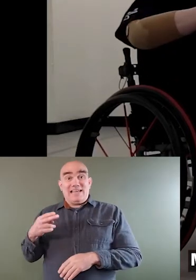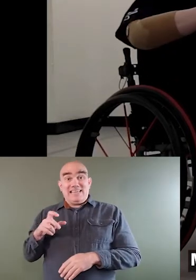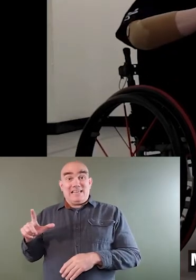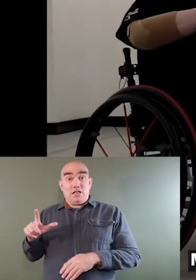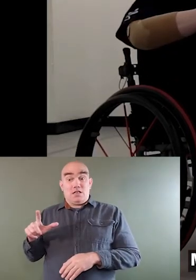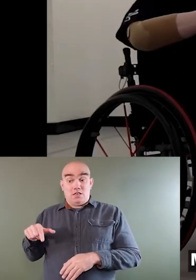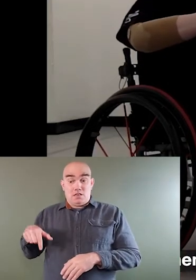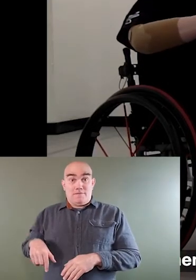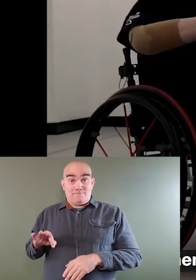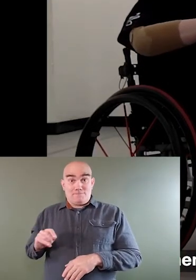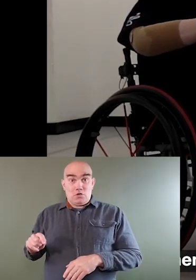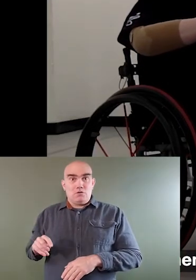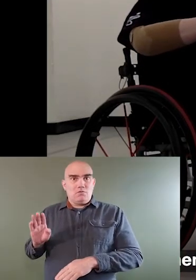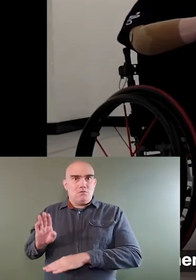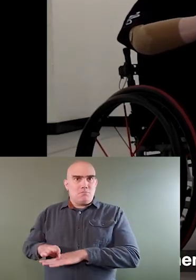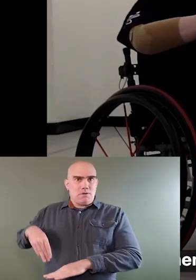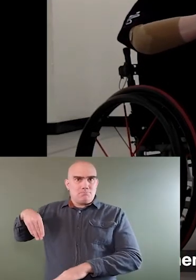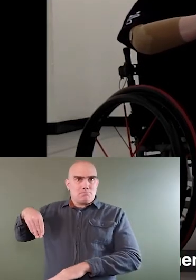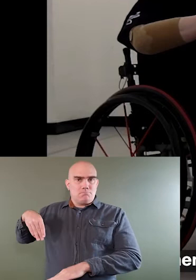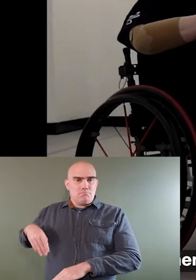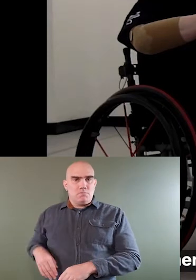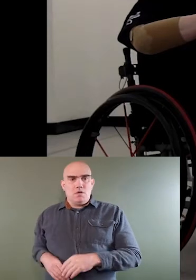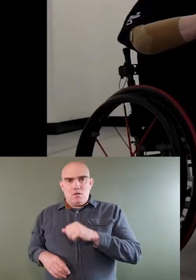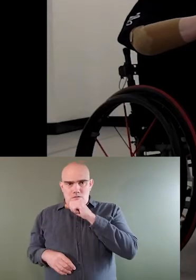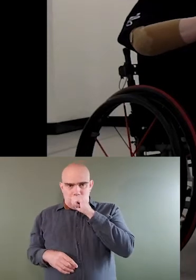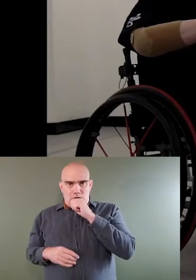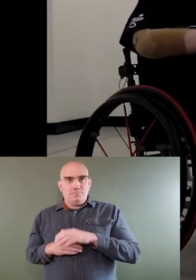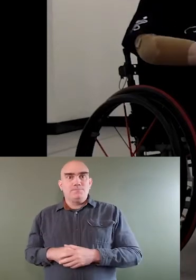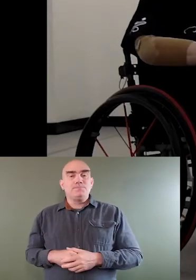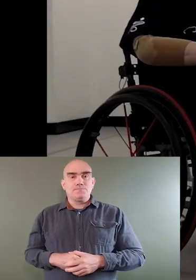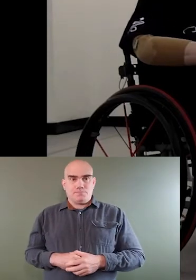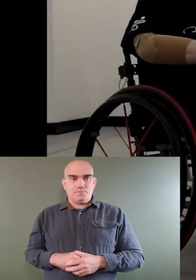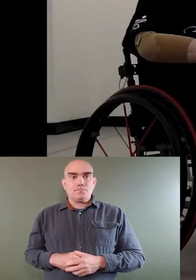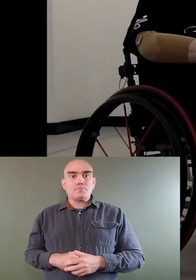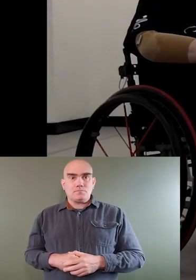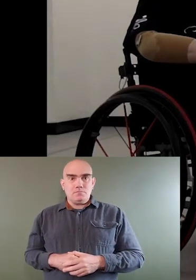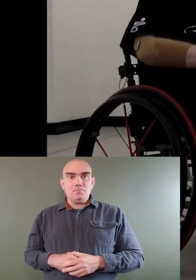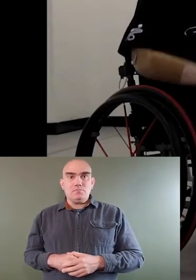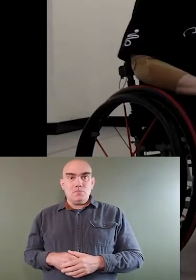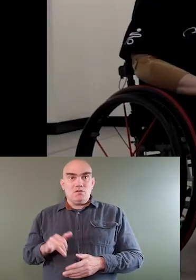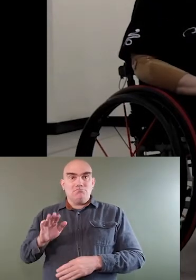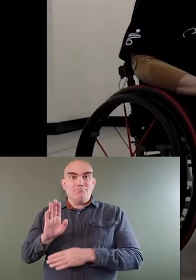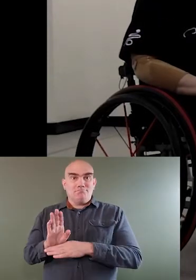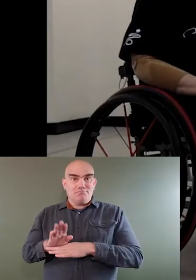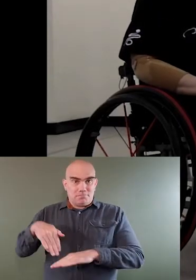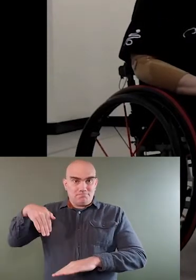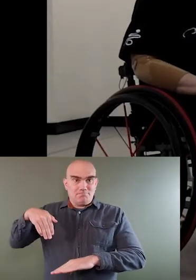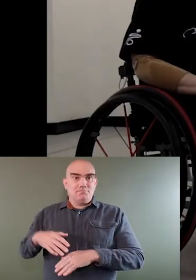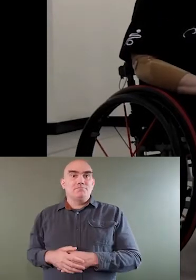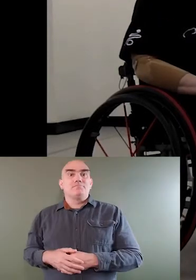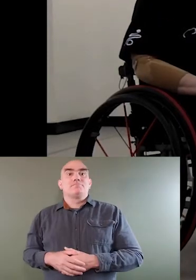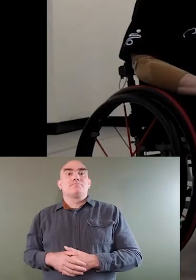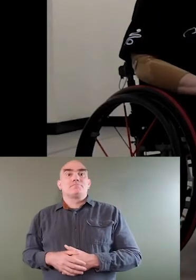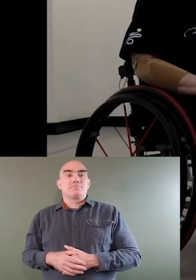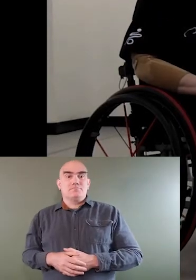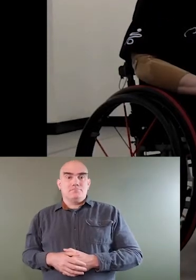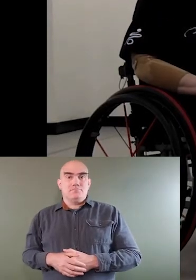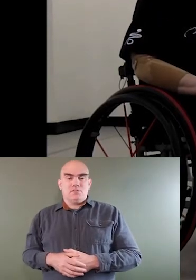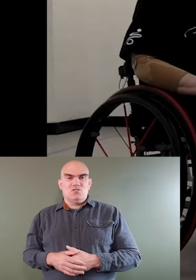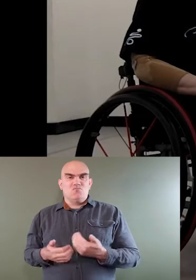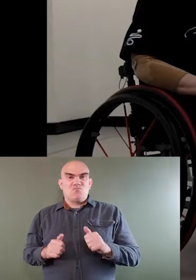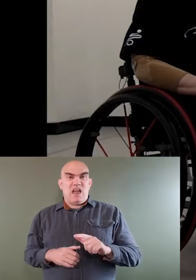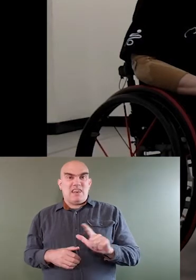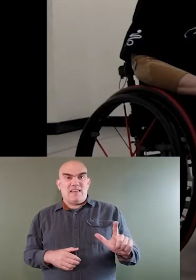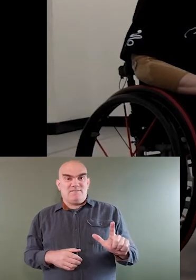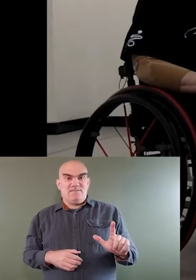space as well. Then you've already done this movement. Ball and heel on the right side. Let's